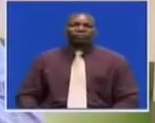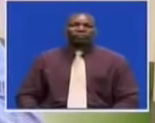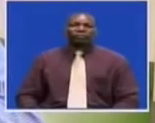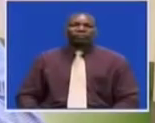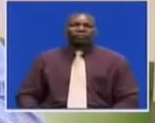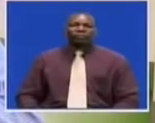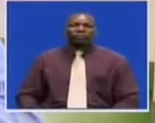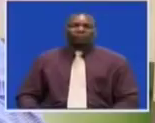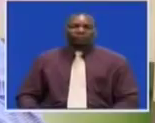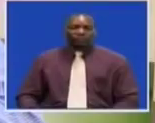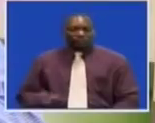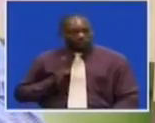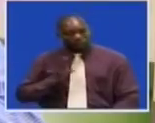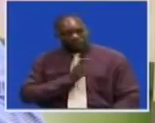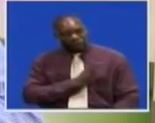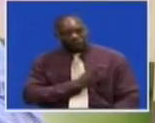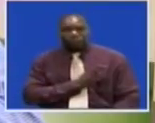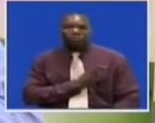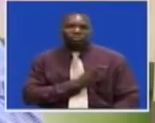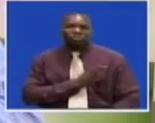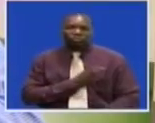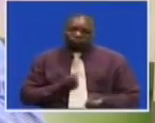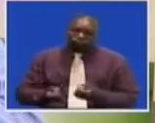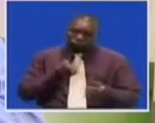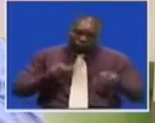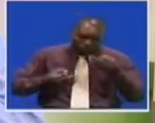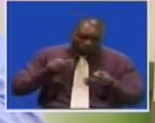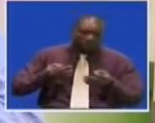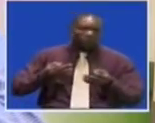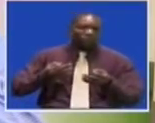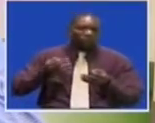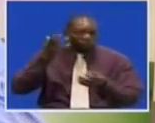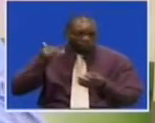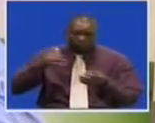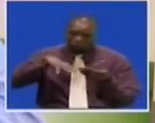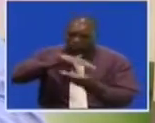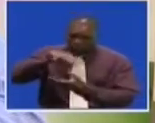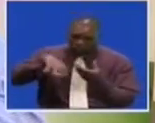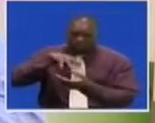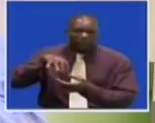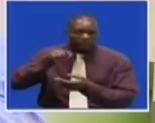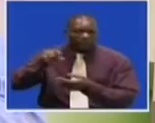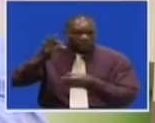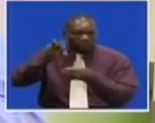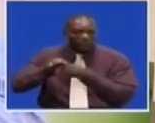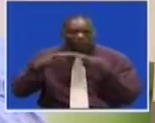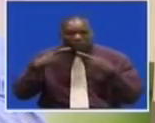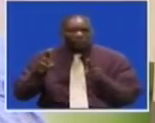Our petitioning of the violence ridden Sesheke election results. The Patriot